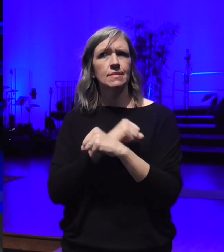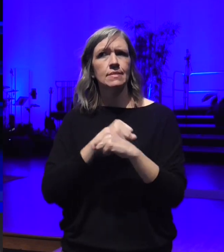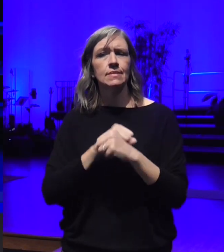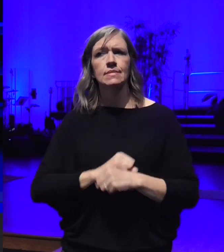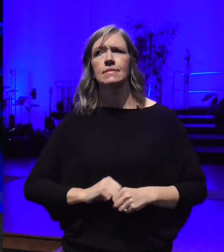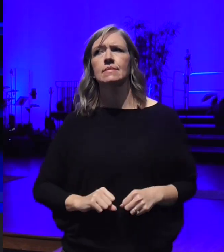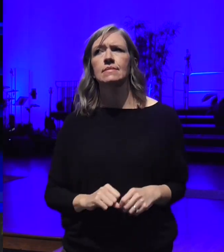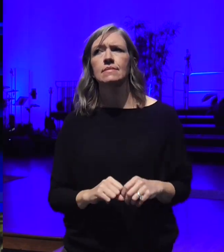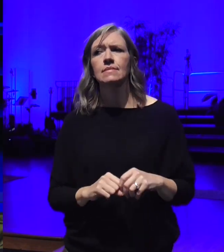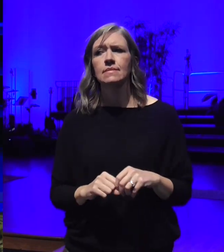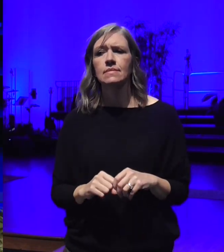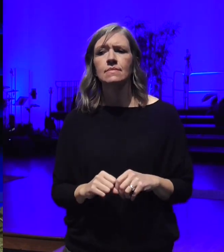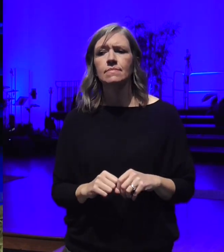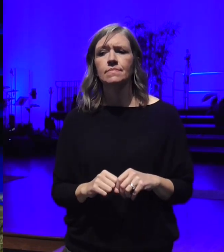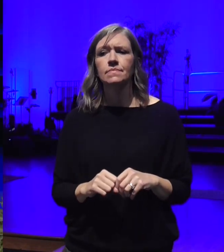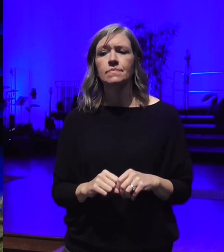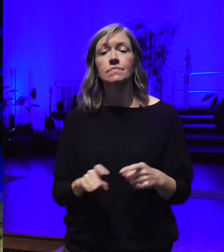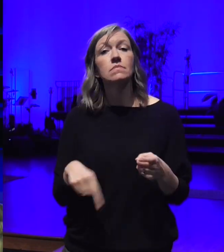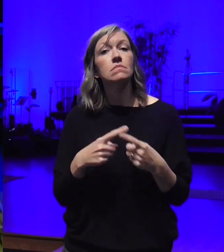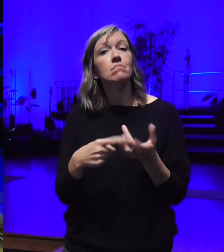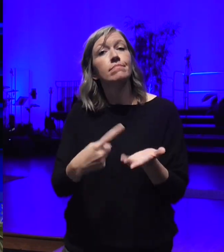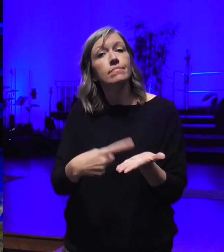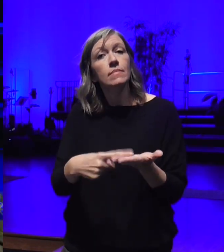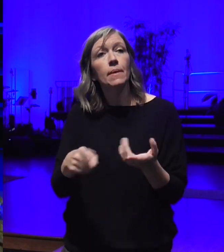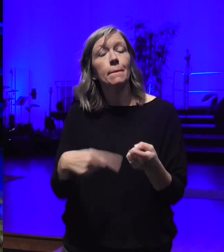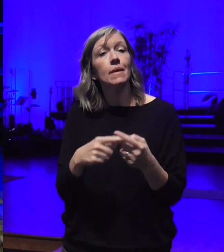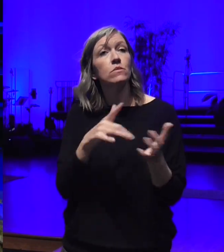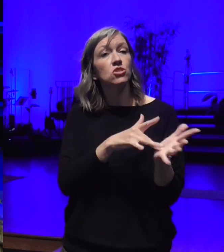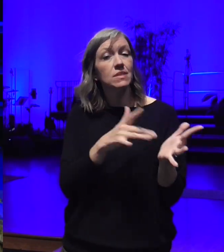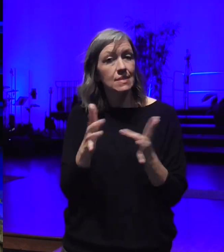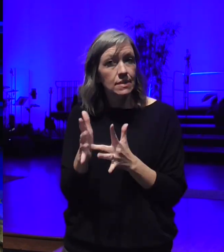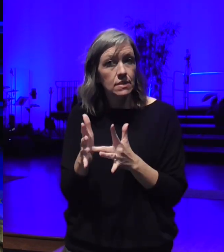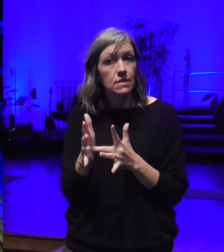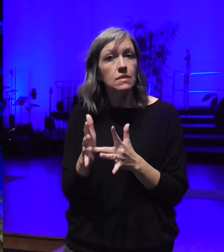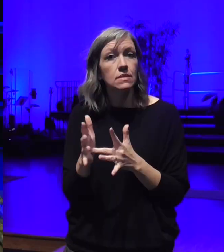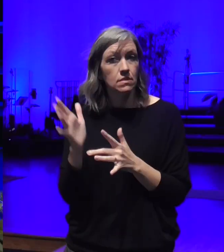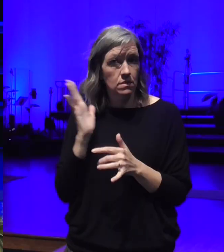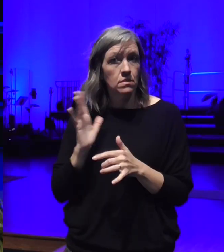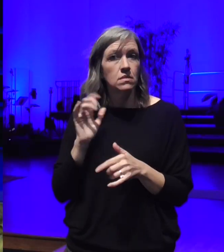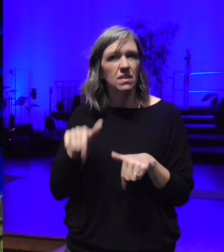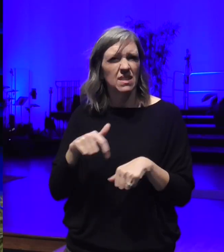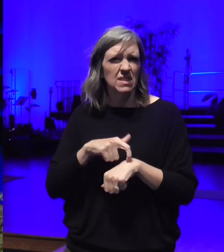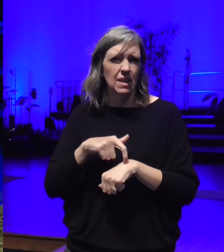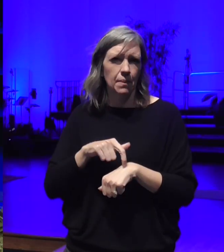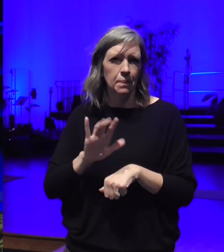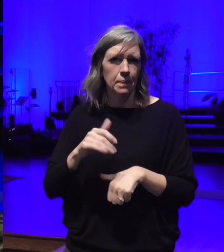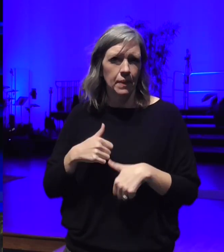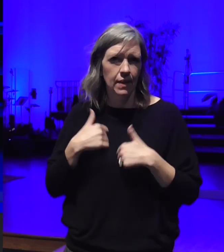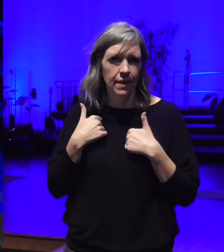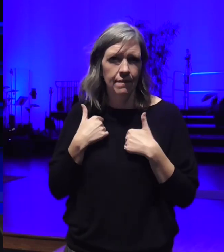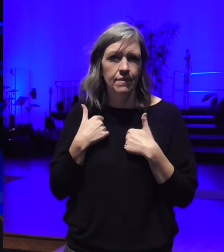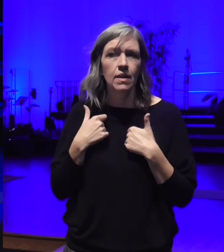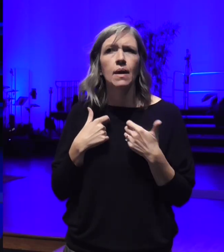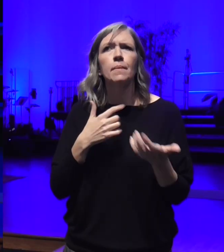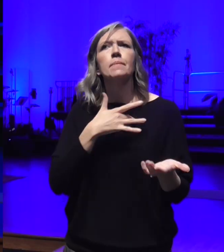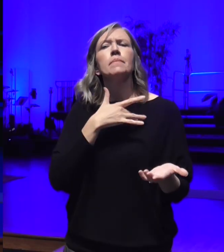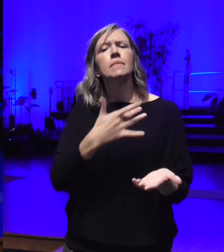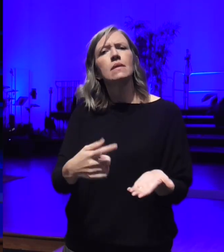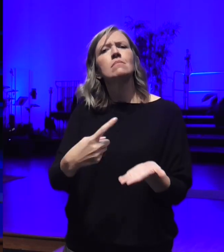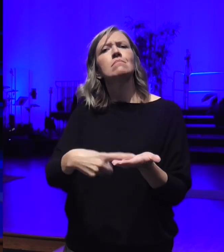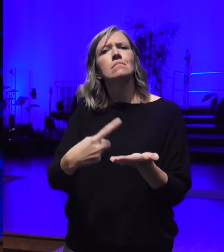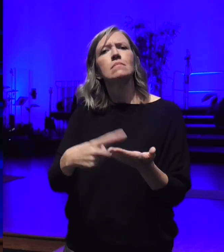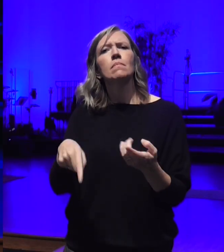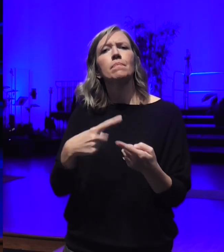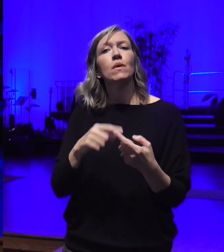When I talk about Jesus from this stage, it's almost always from the position that